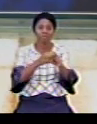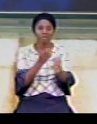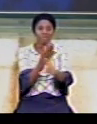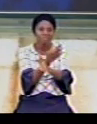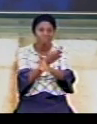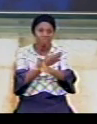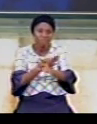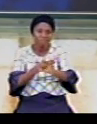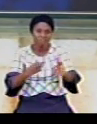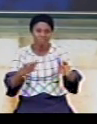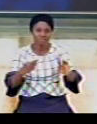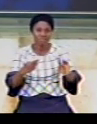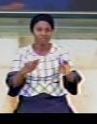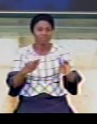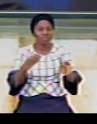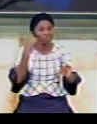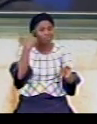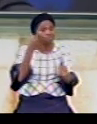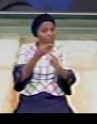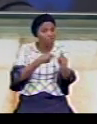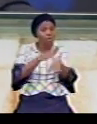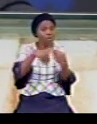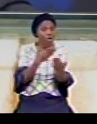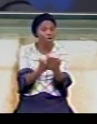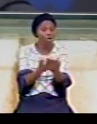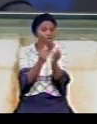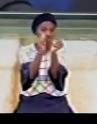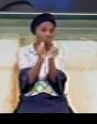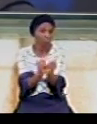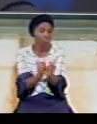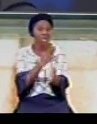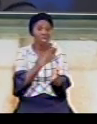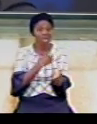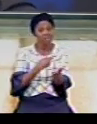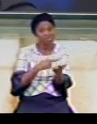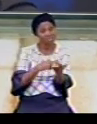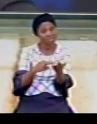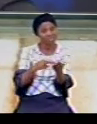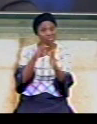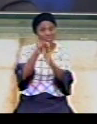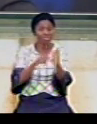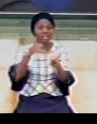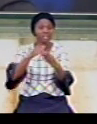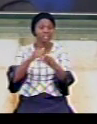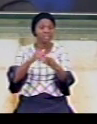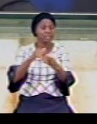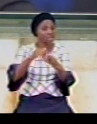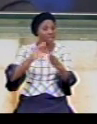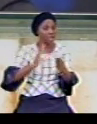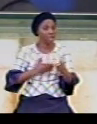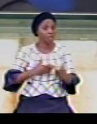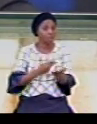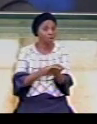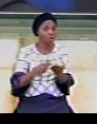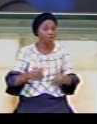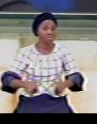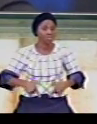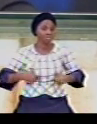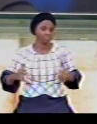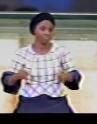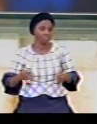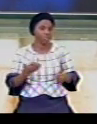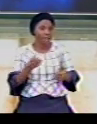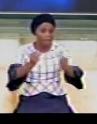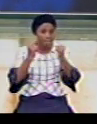all bondages. There'll be righteousness in our daily living. There'll be power for every